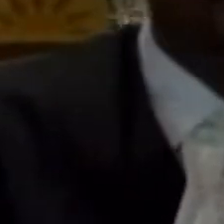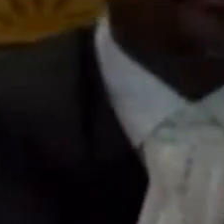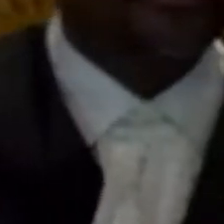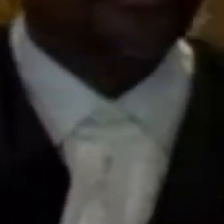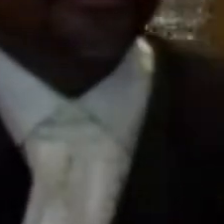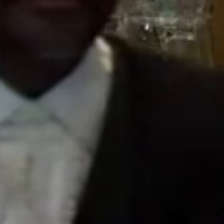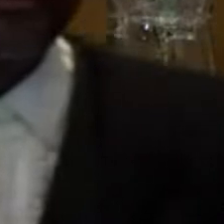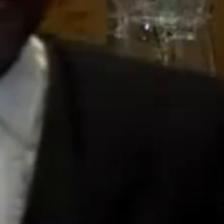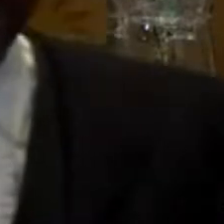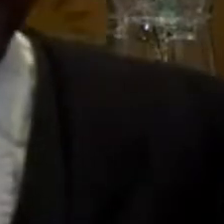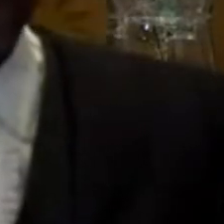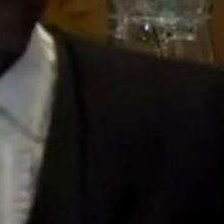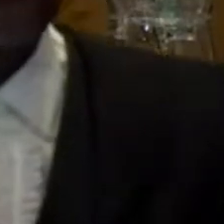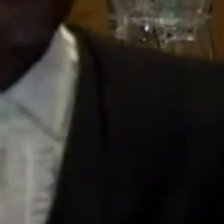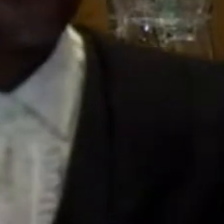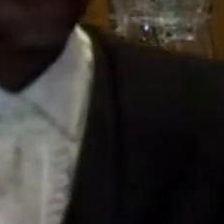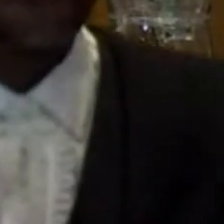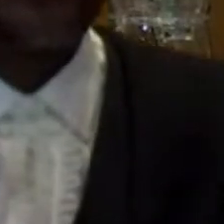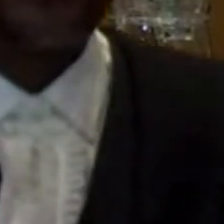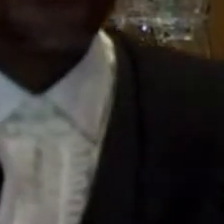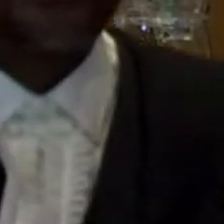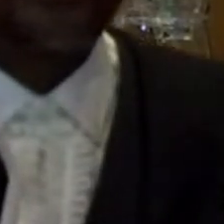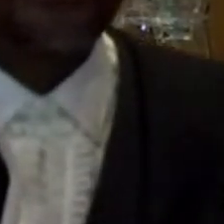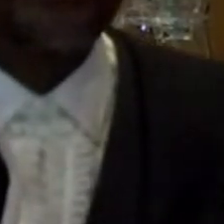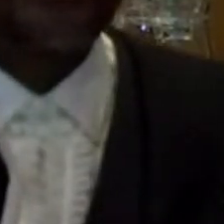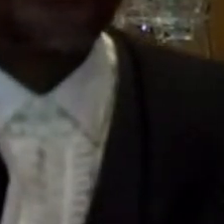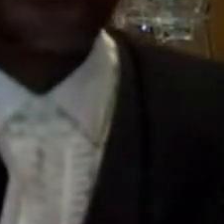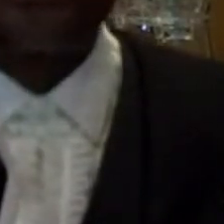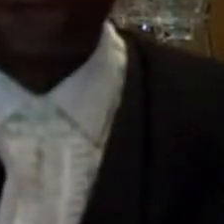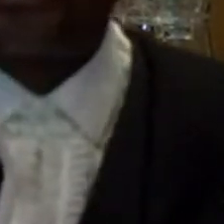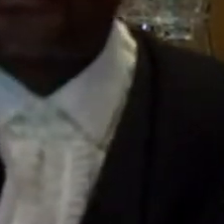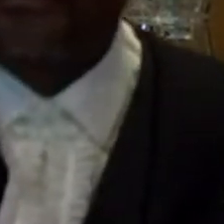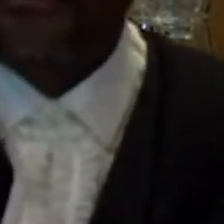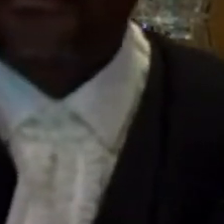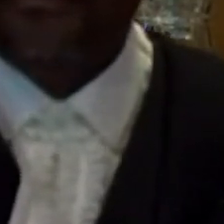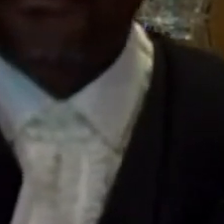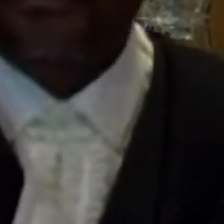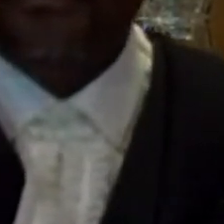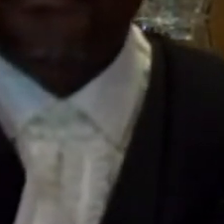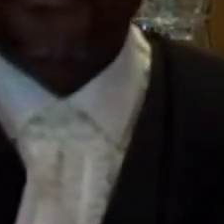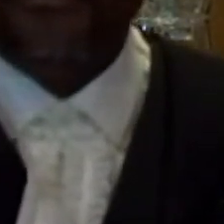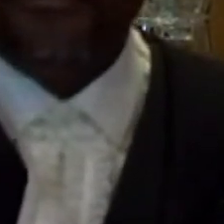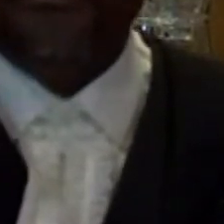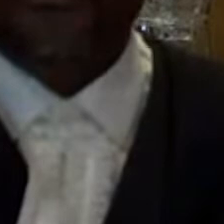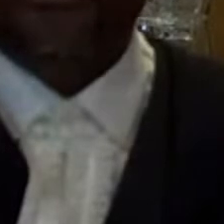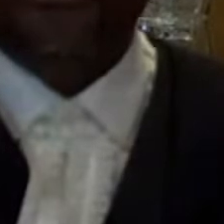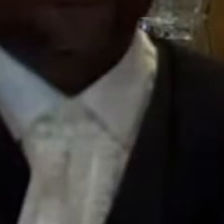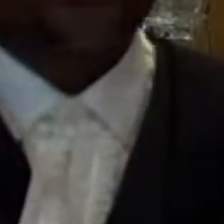honorable members, the ladies of the PPS, will you please remove the ladies?